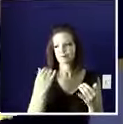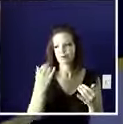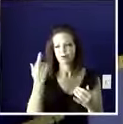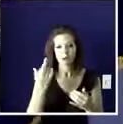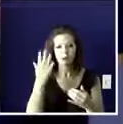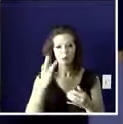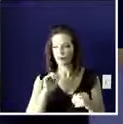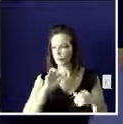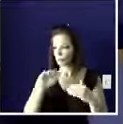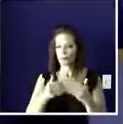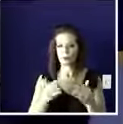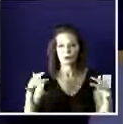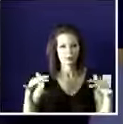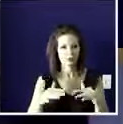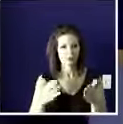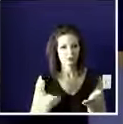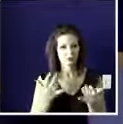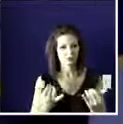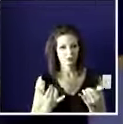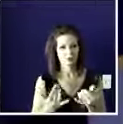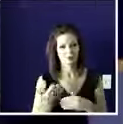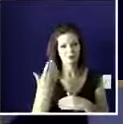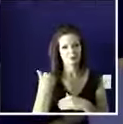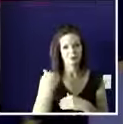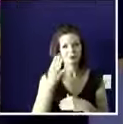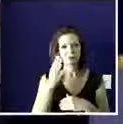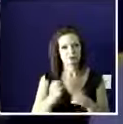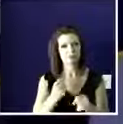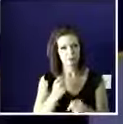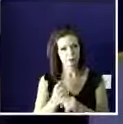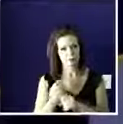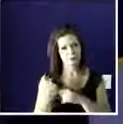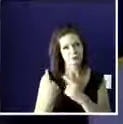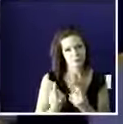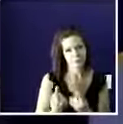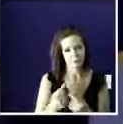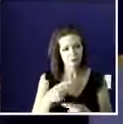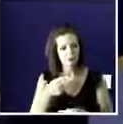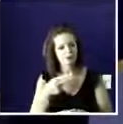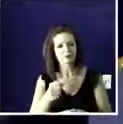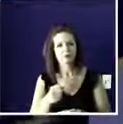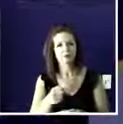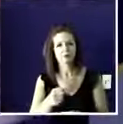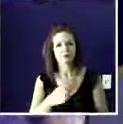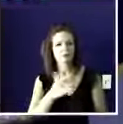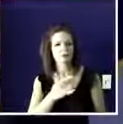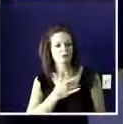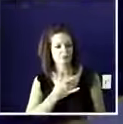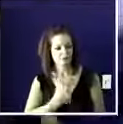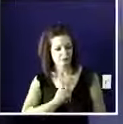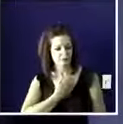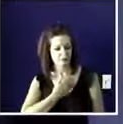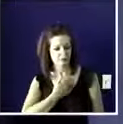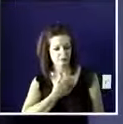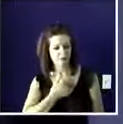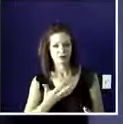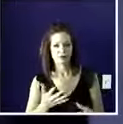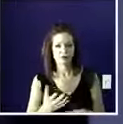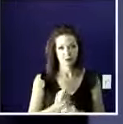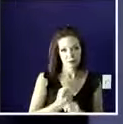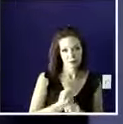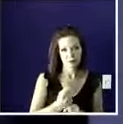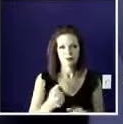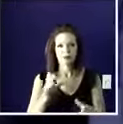here today, the past 4 years. In high school, the sense of self to be gained, the relationships to build, and